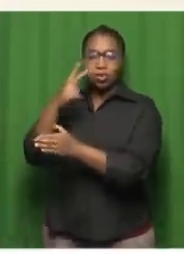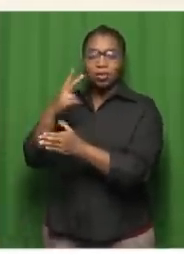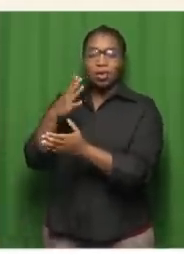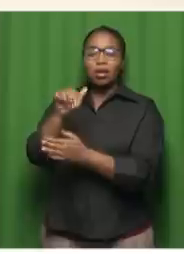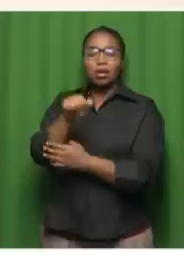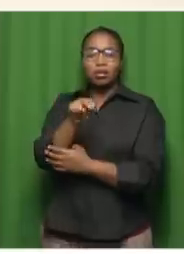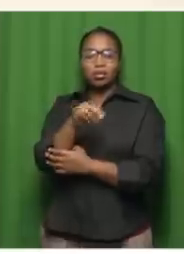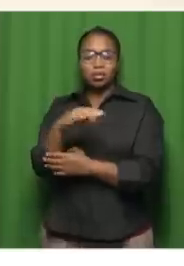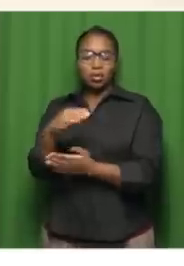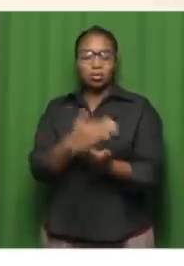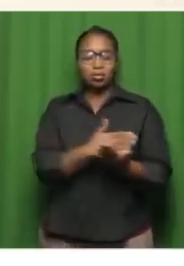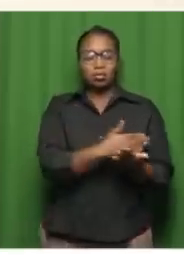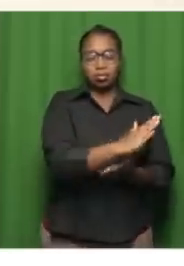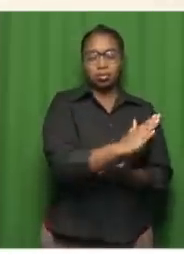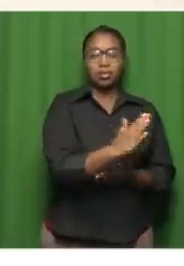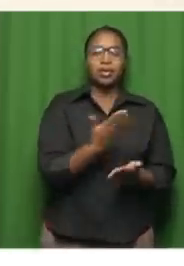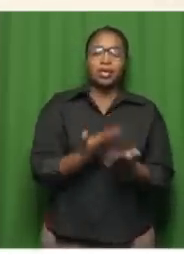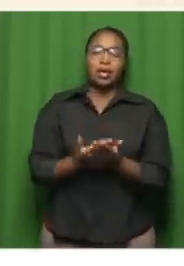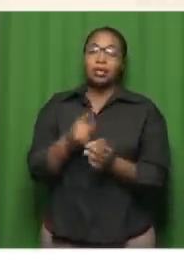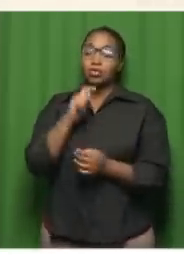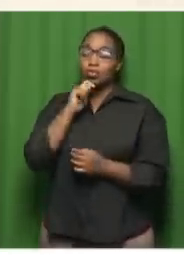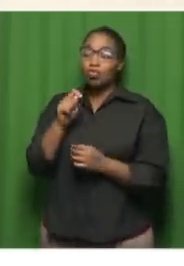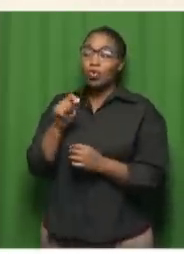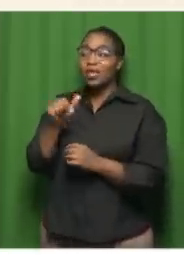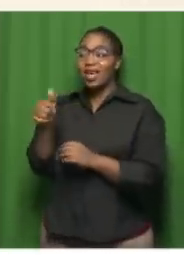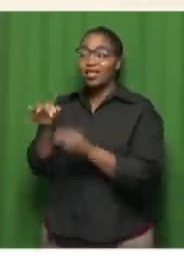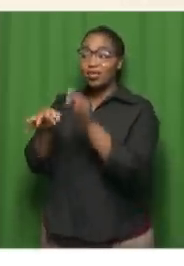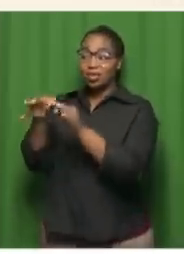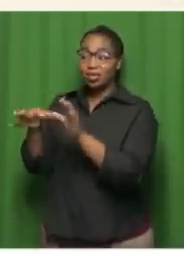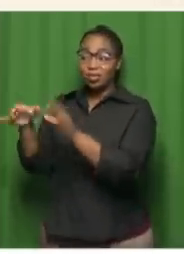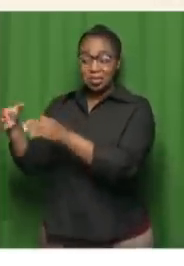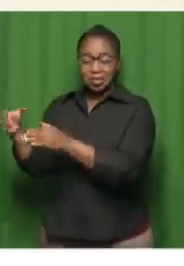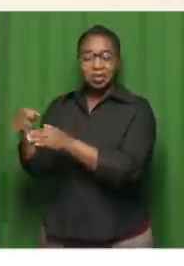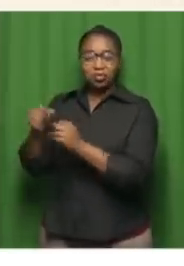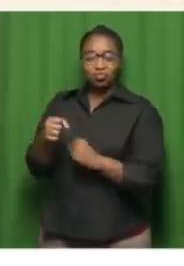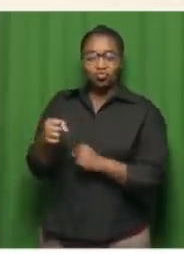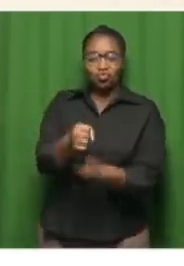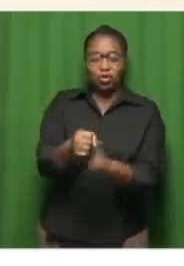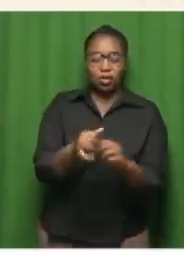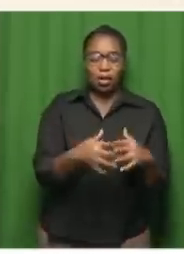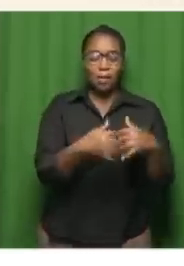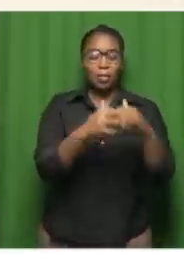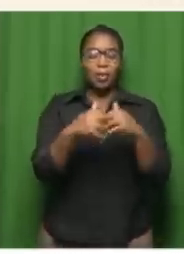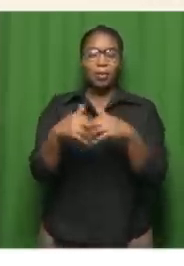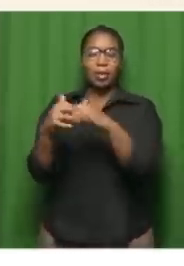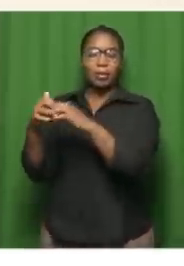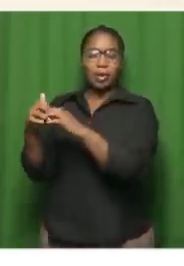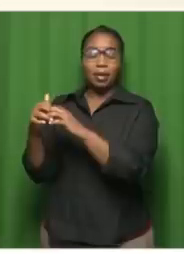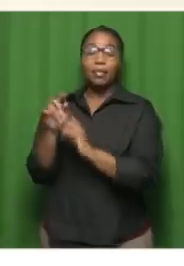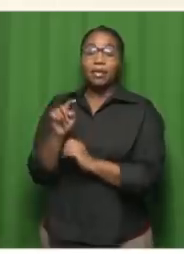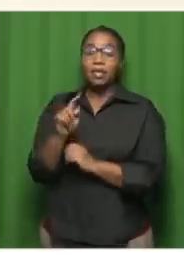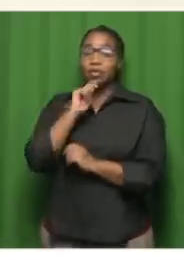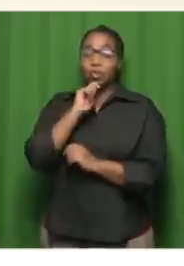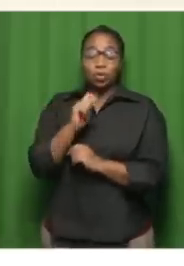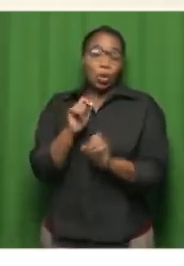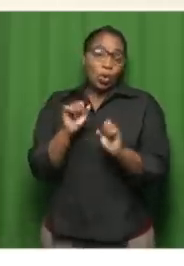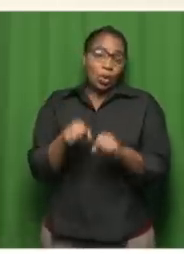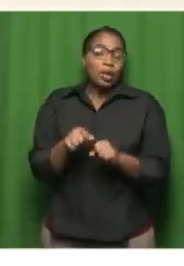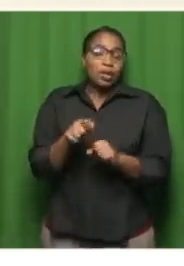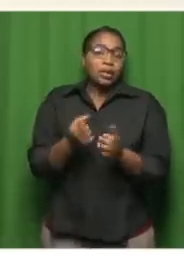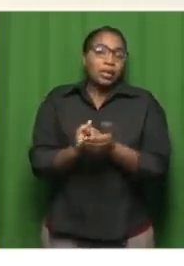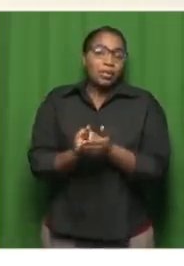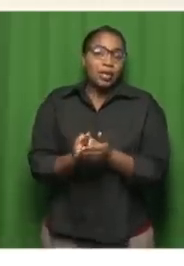Congress, and they need to come up with a strategy. And this is an opportunity, but unfortunately, this conference will not provide